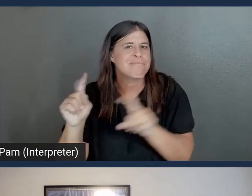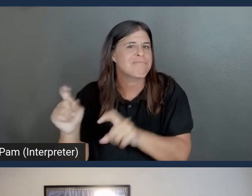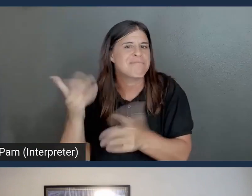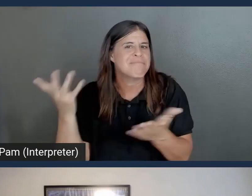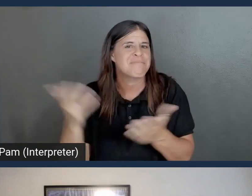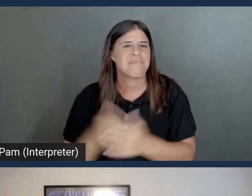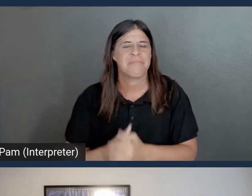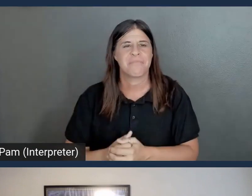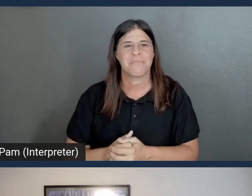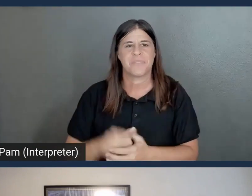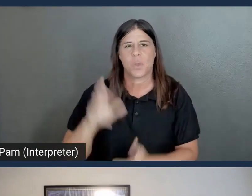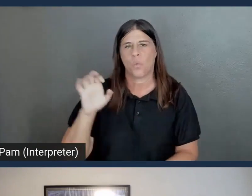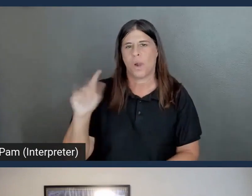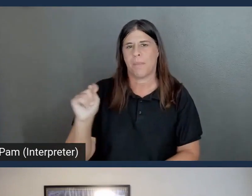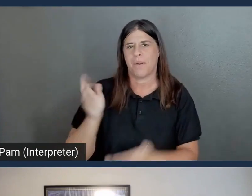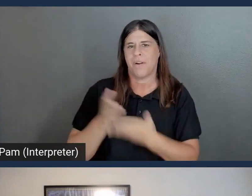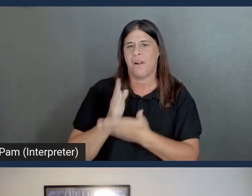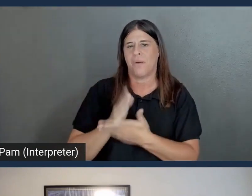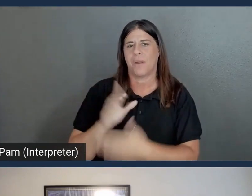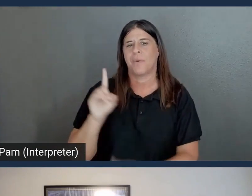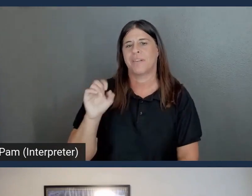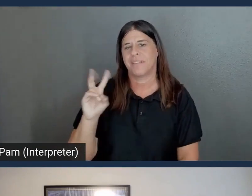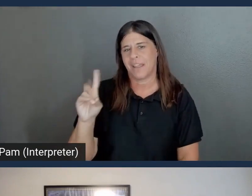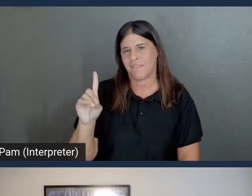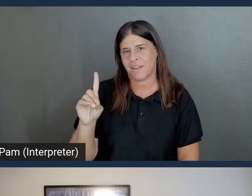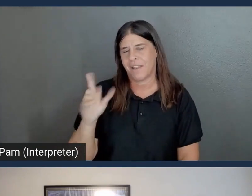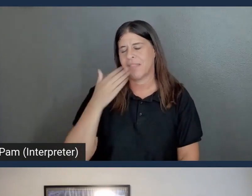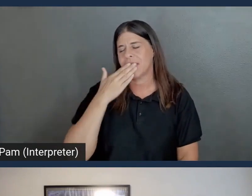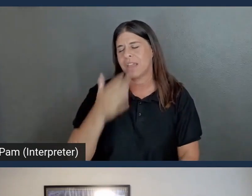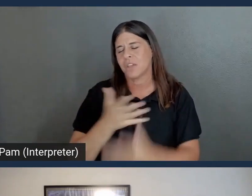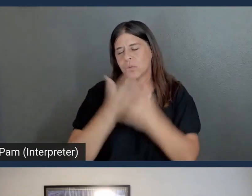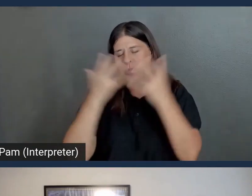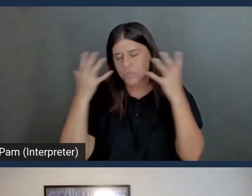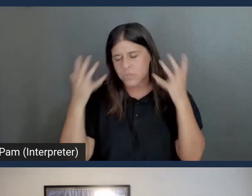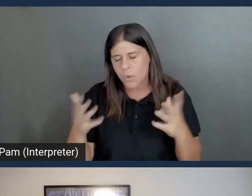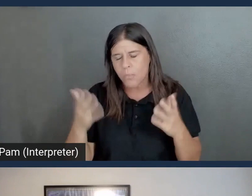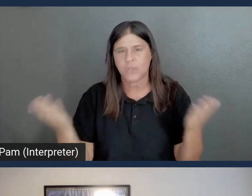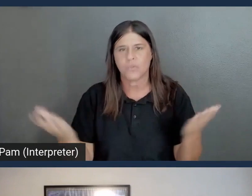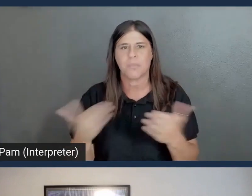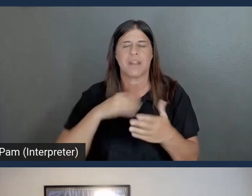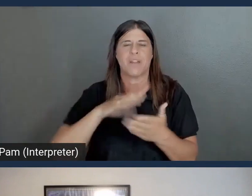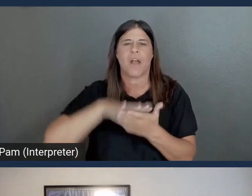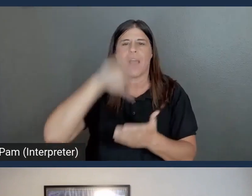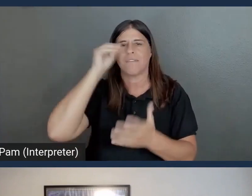All right. Well, David, thank you so much for being here. I learned a lot. This